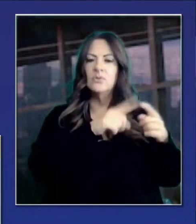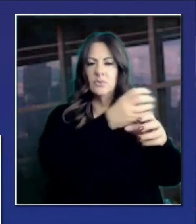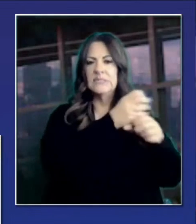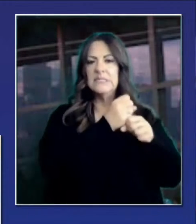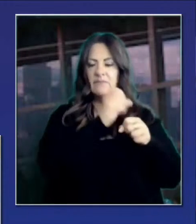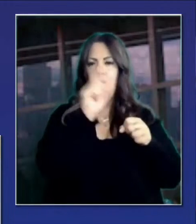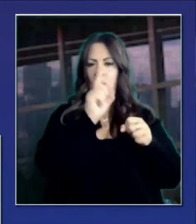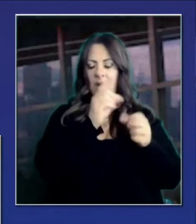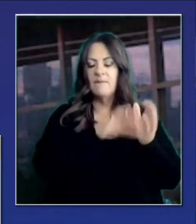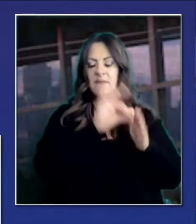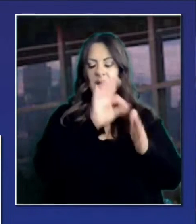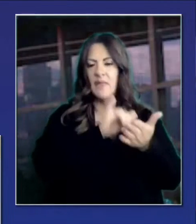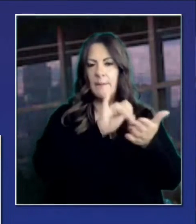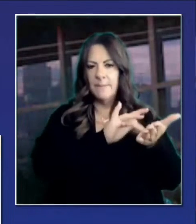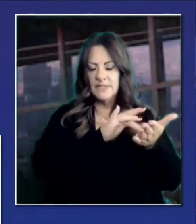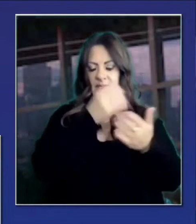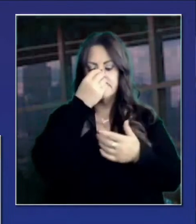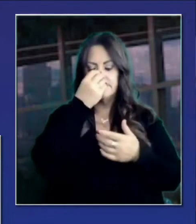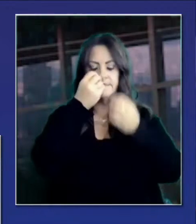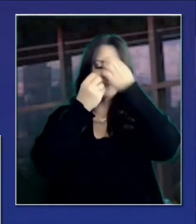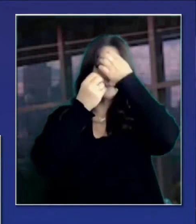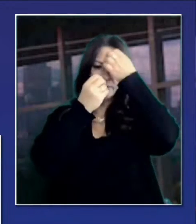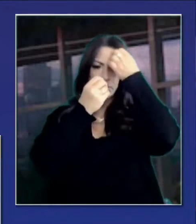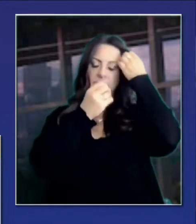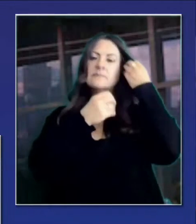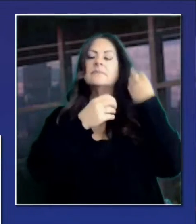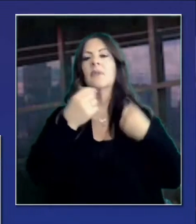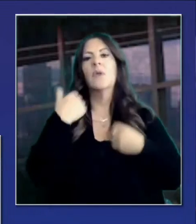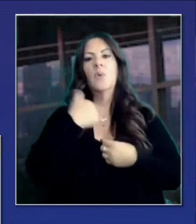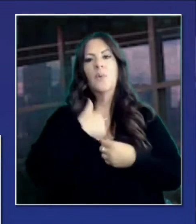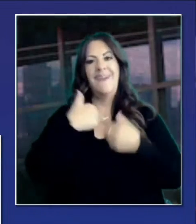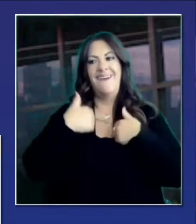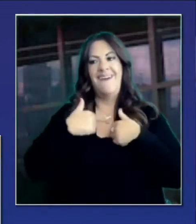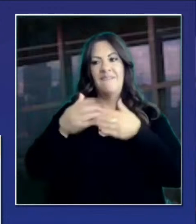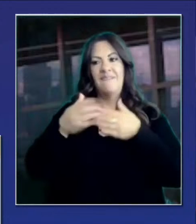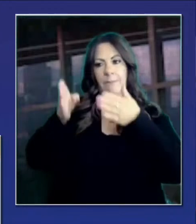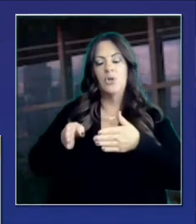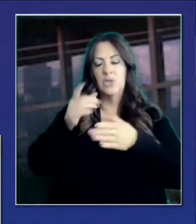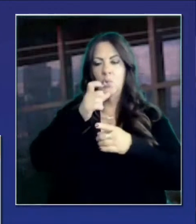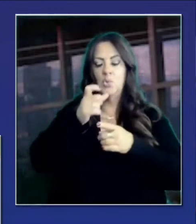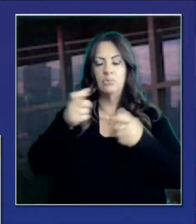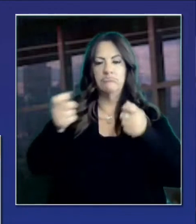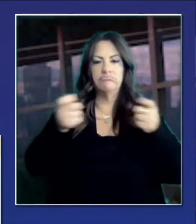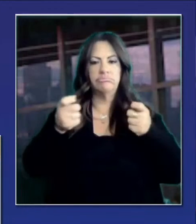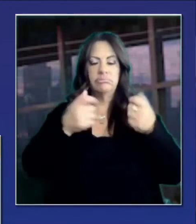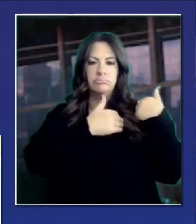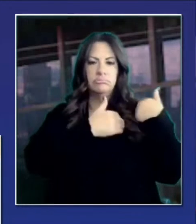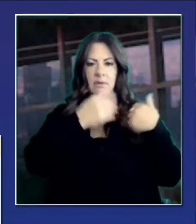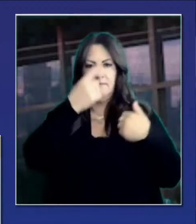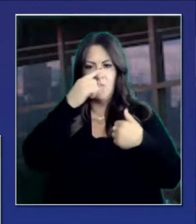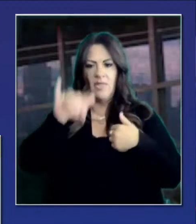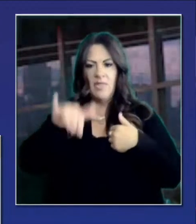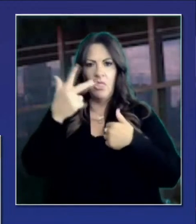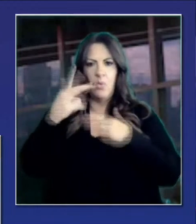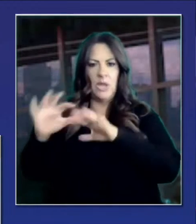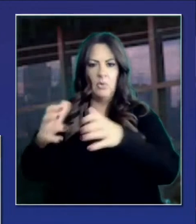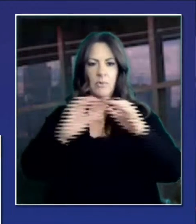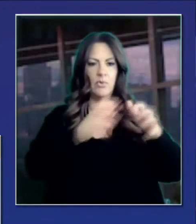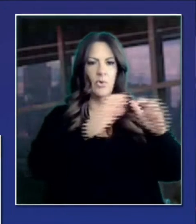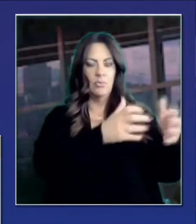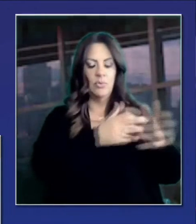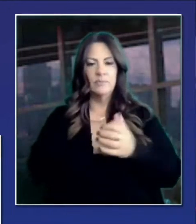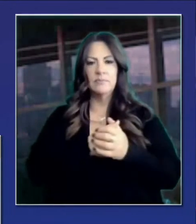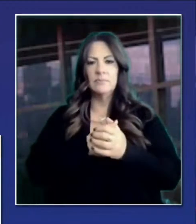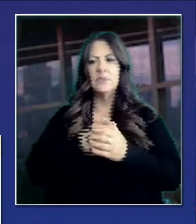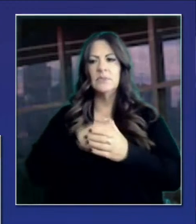have extraordinary person, Yolanda Richardson, running those efforts, running that task force. She is the task force